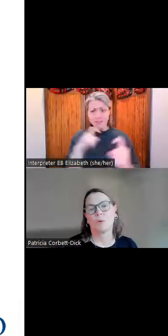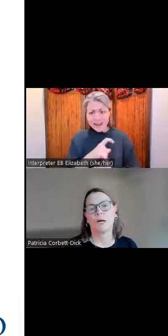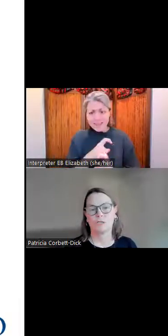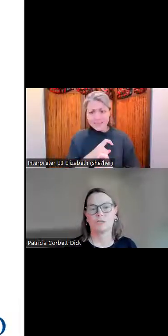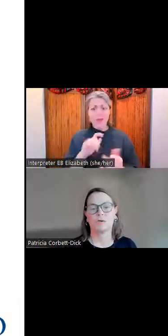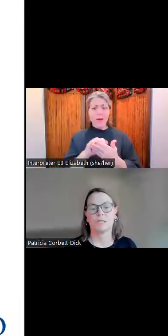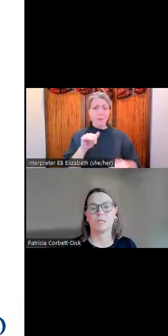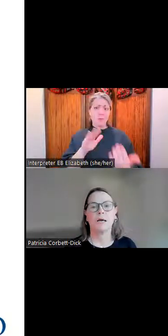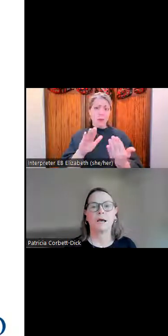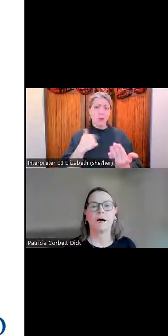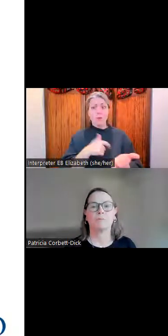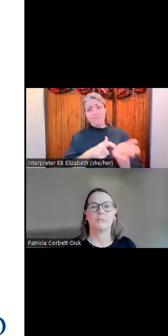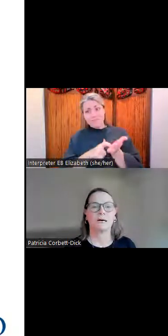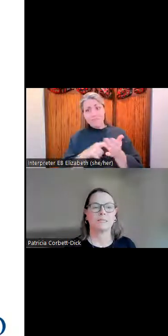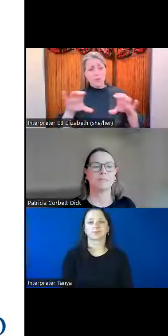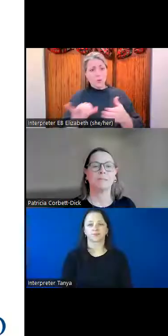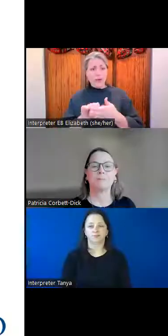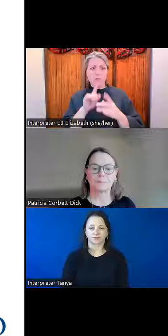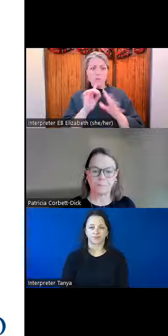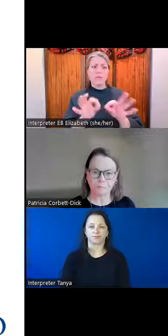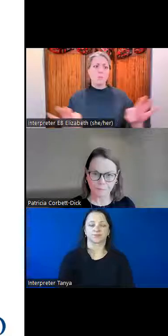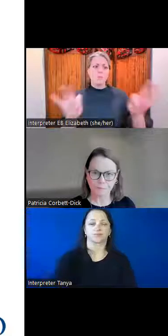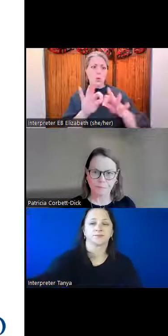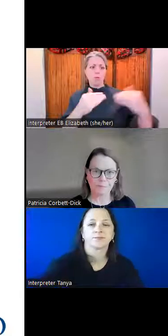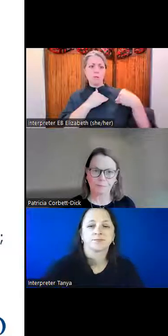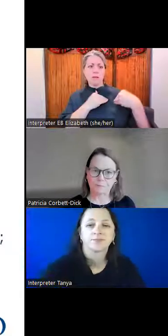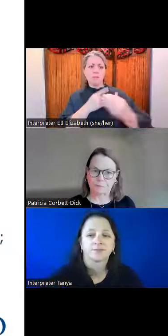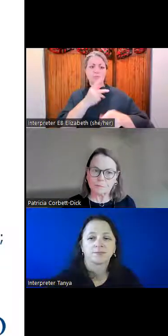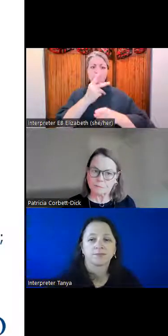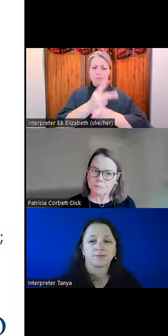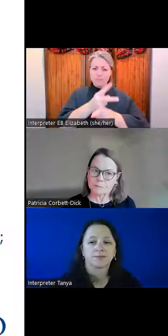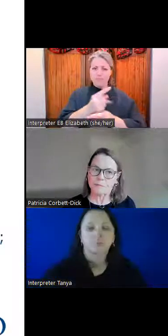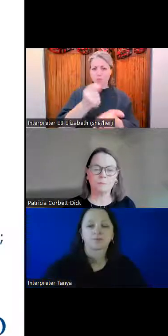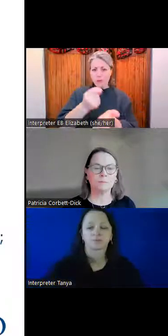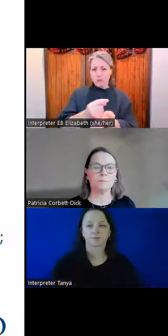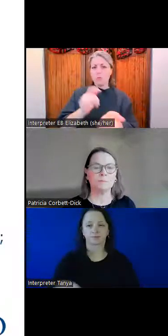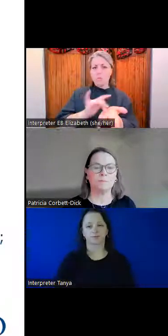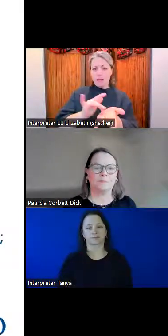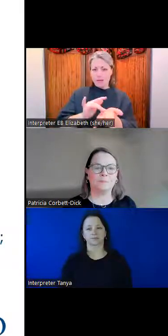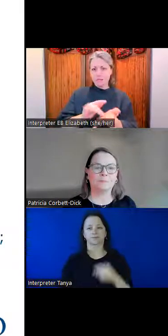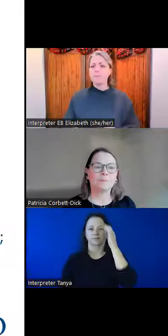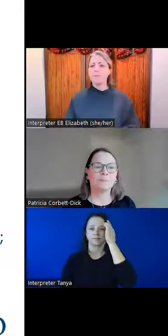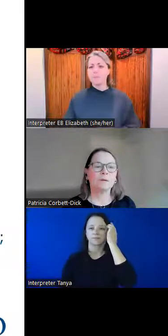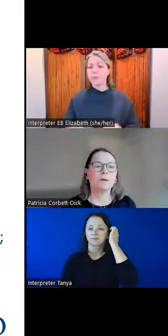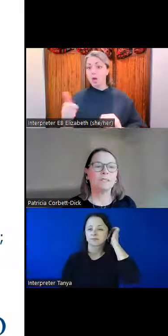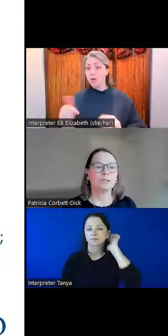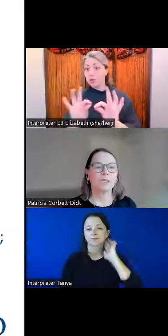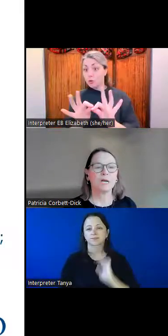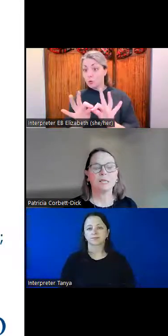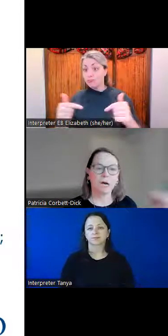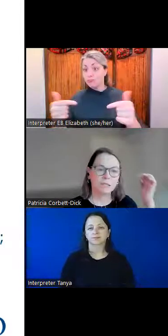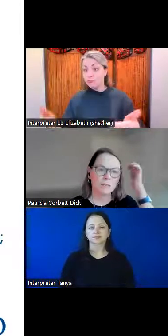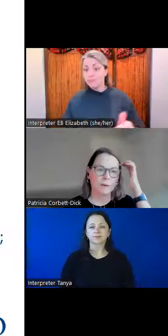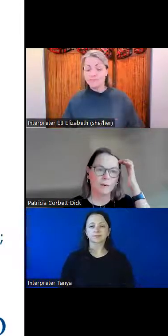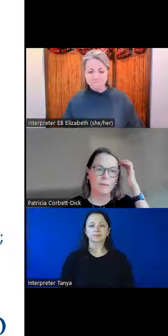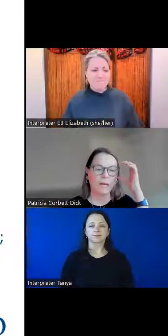is required to do this responsibly. Dr.